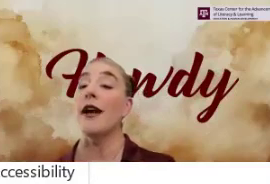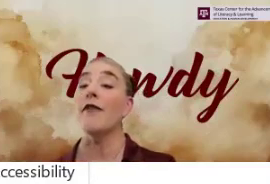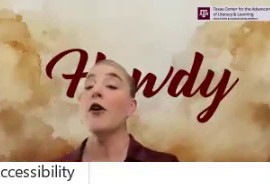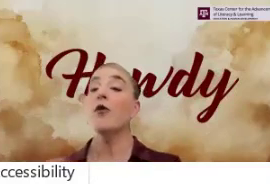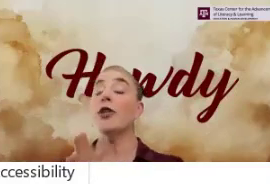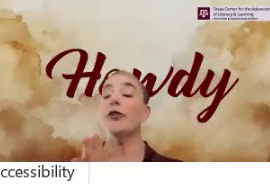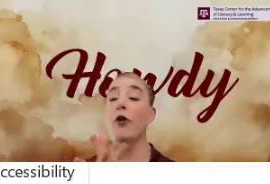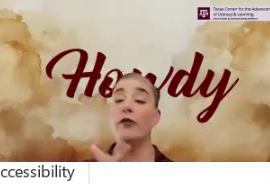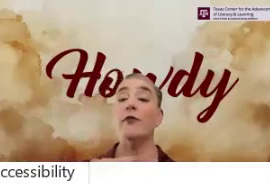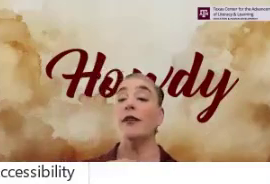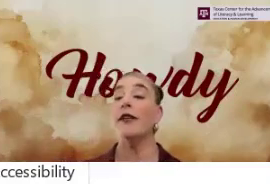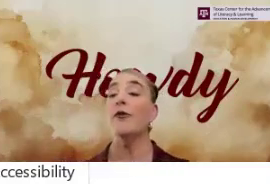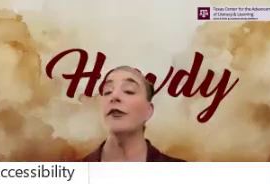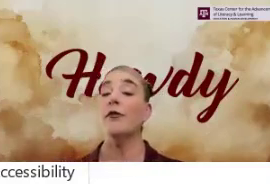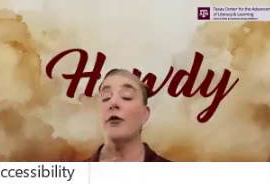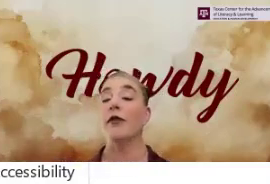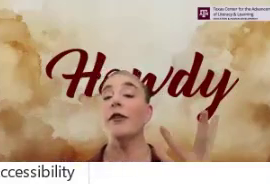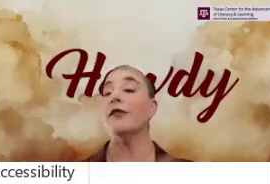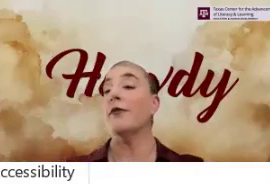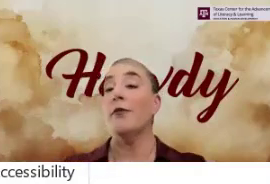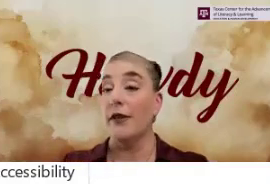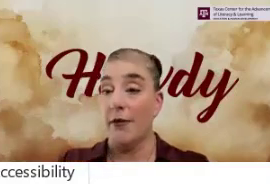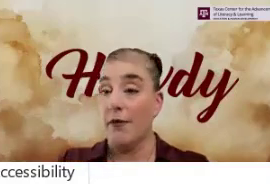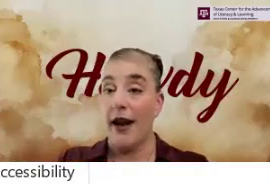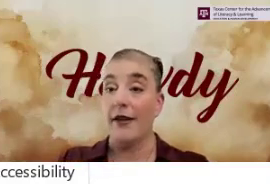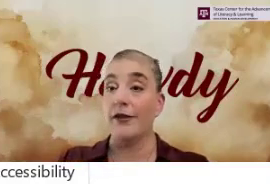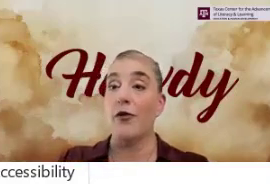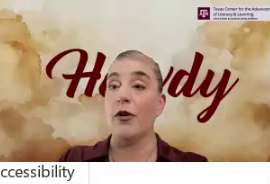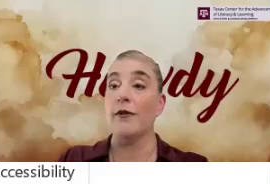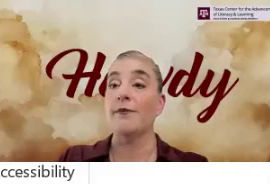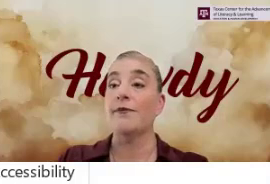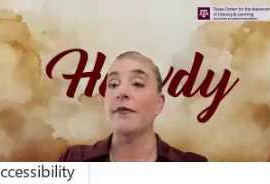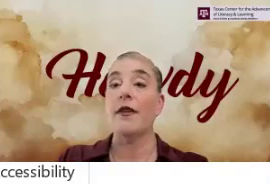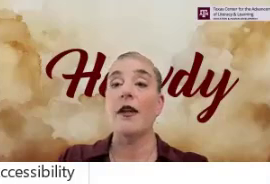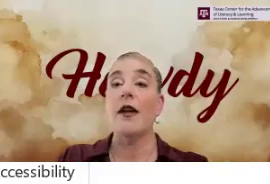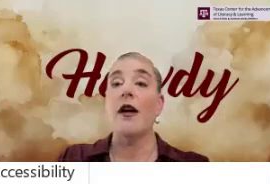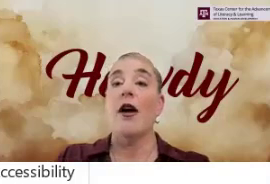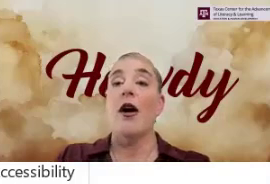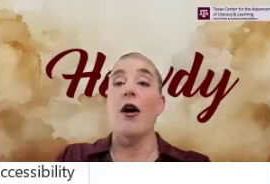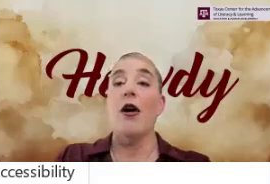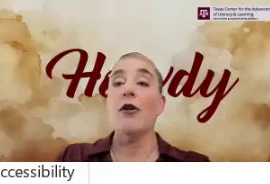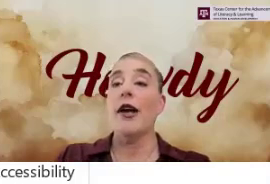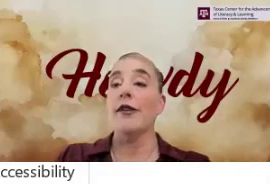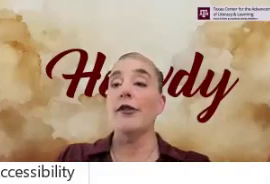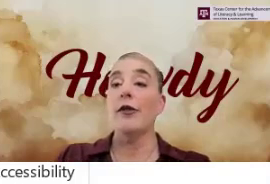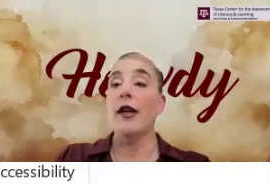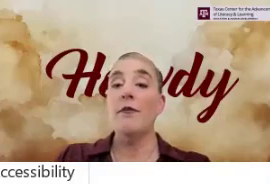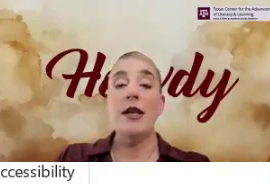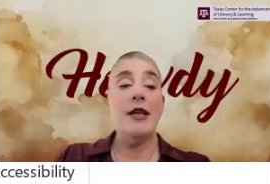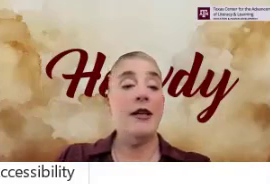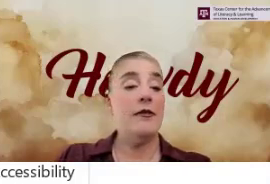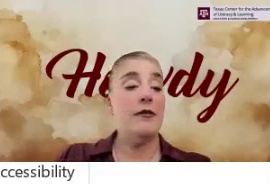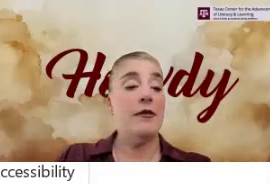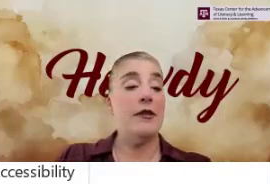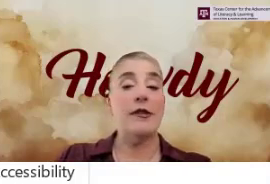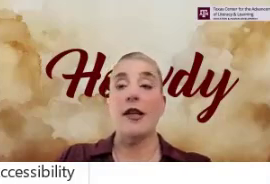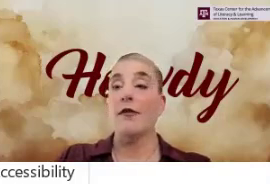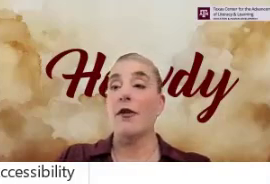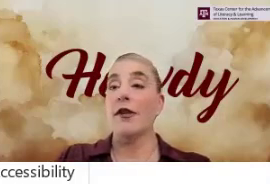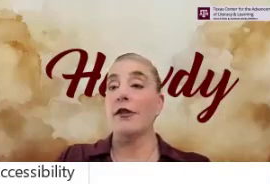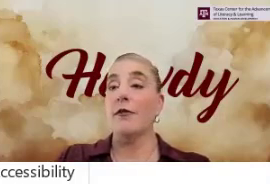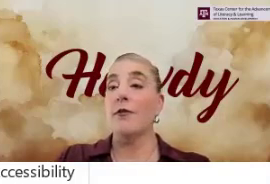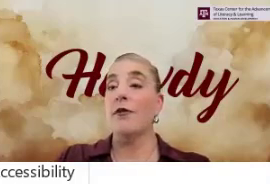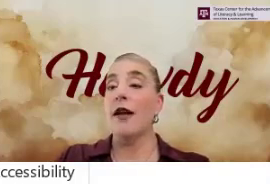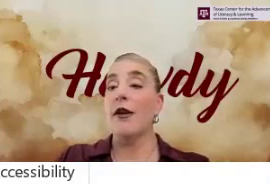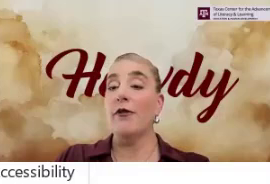to a PDF, which is ultimately what someone with a disability may ask for. Okay, so let's